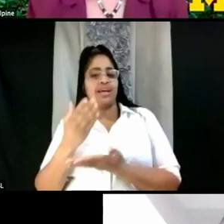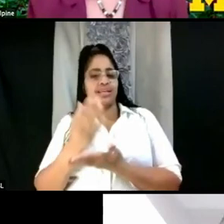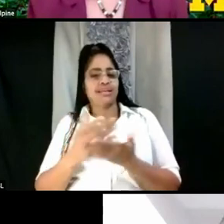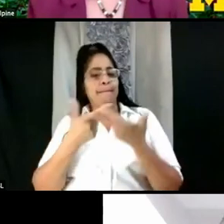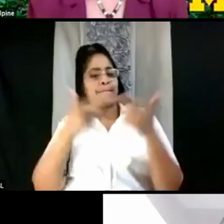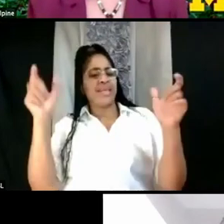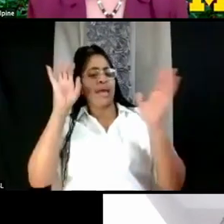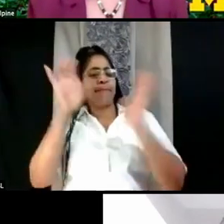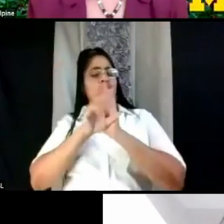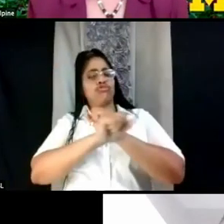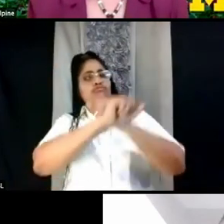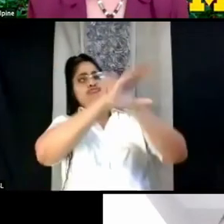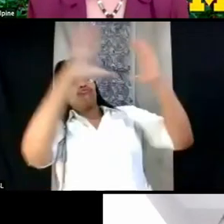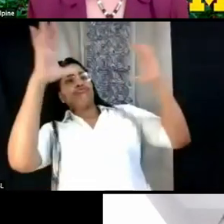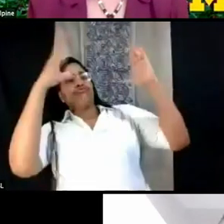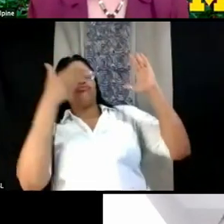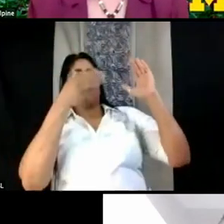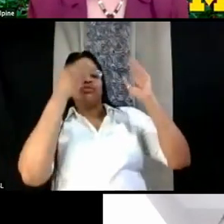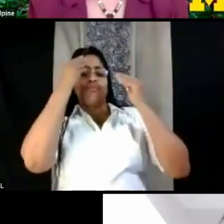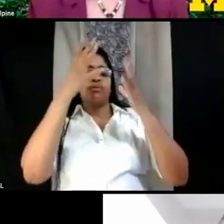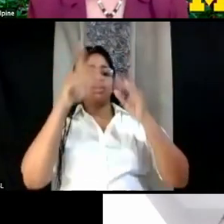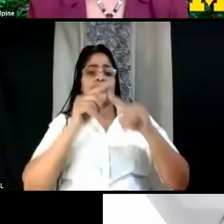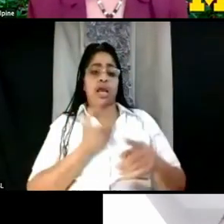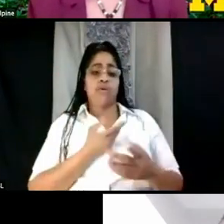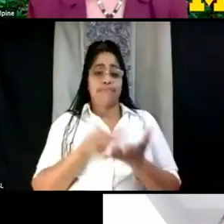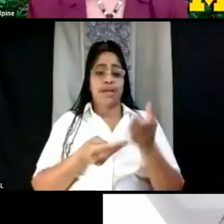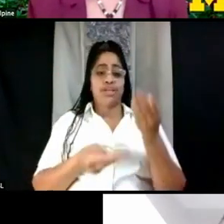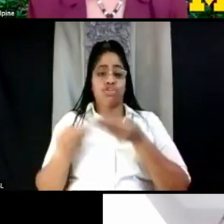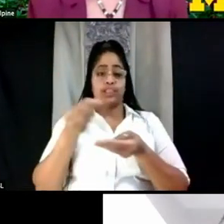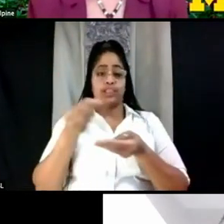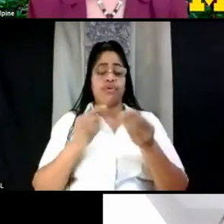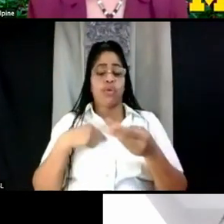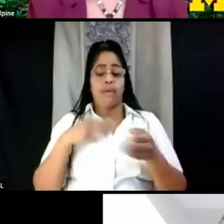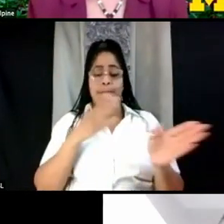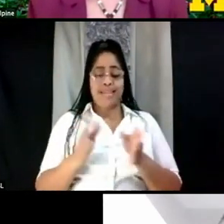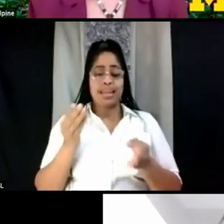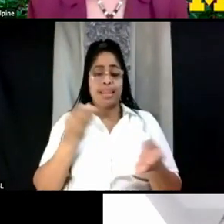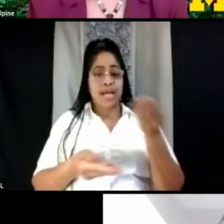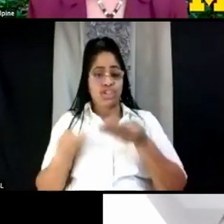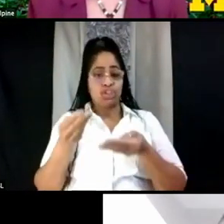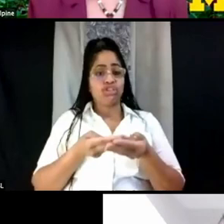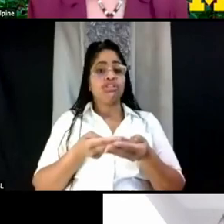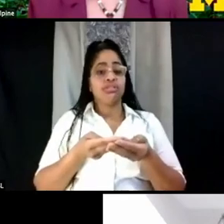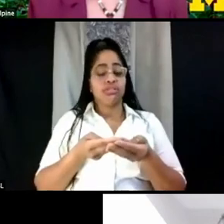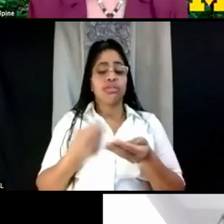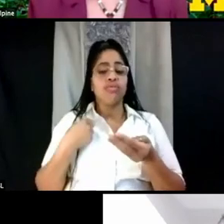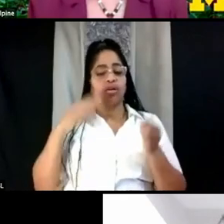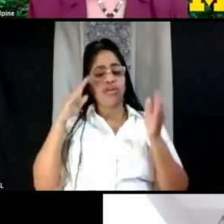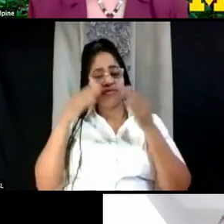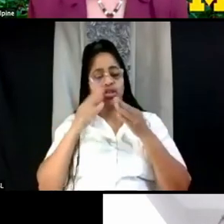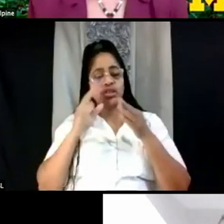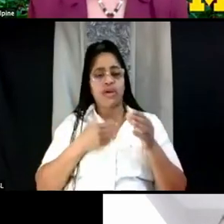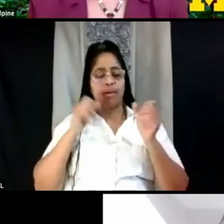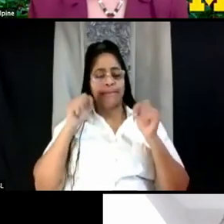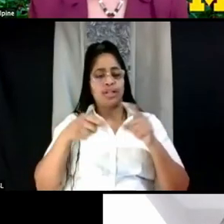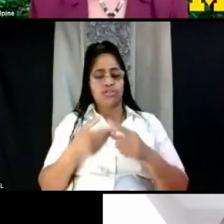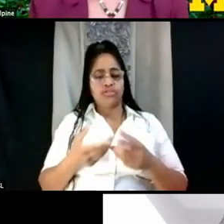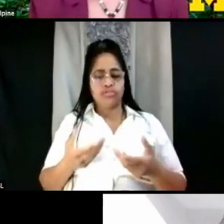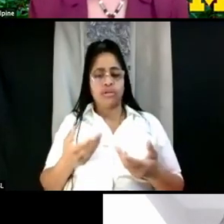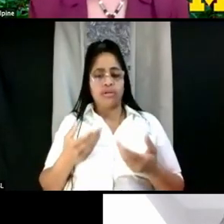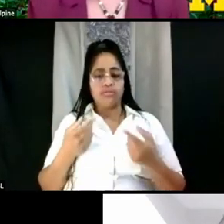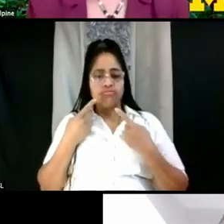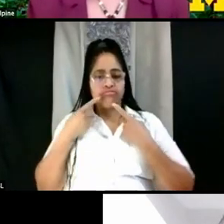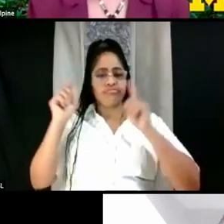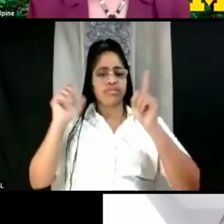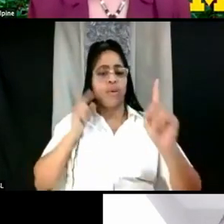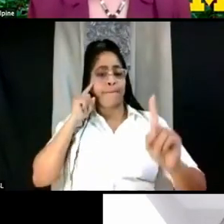picture information about the budget. So as we plan the budget, we focus on our ability to carry out our mission and on the